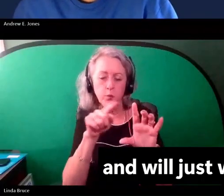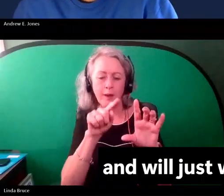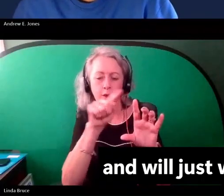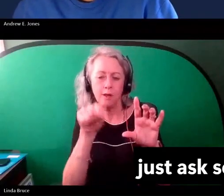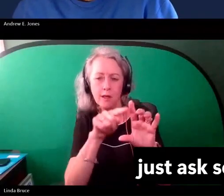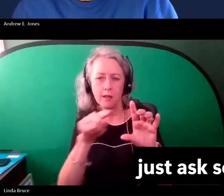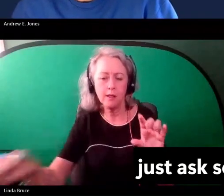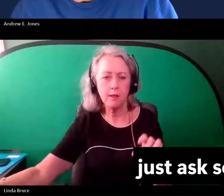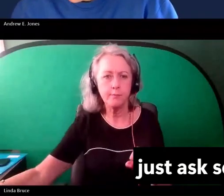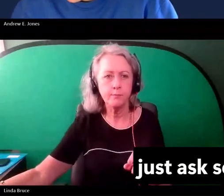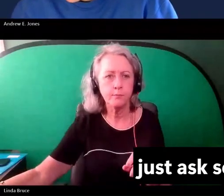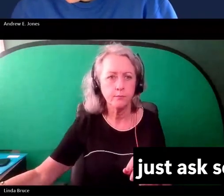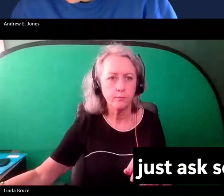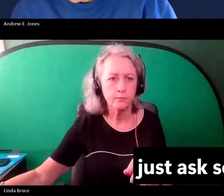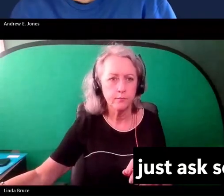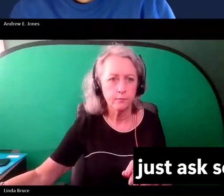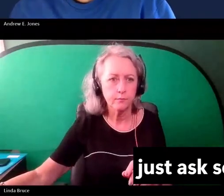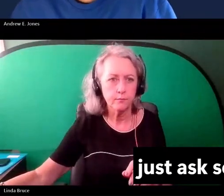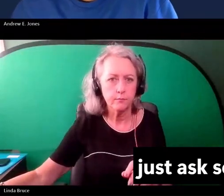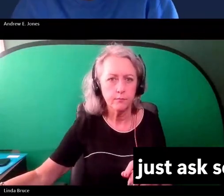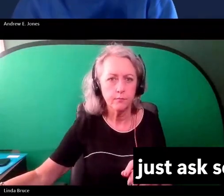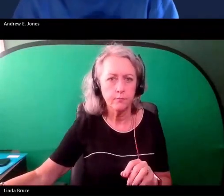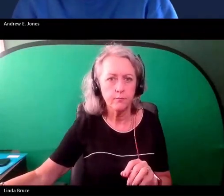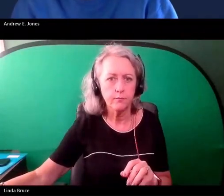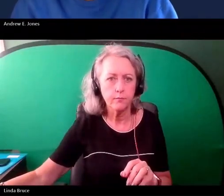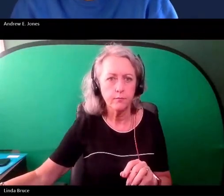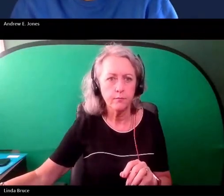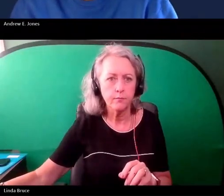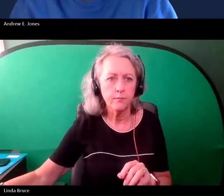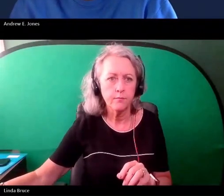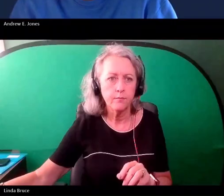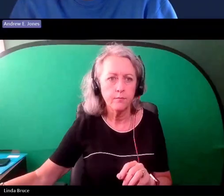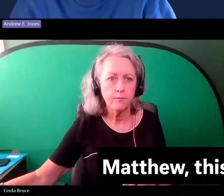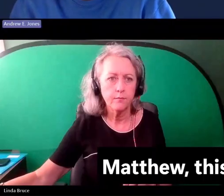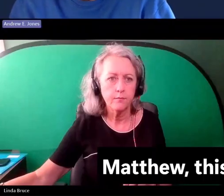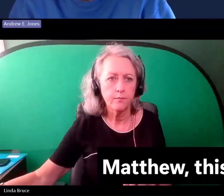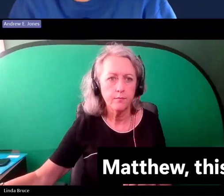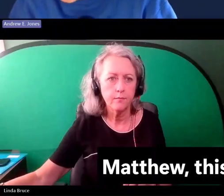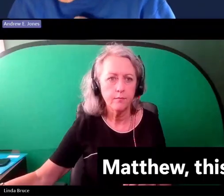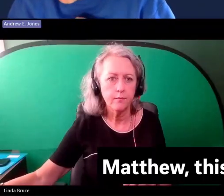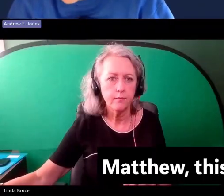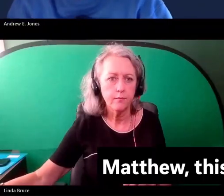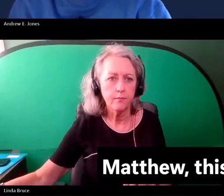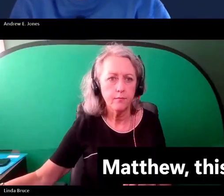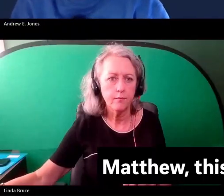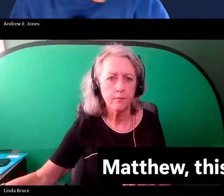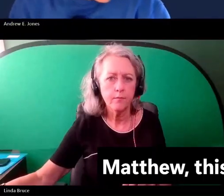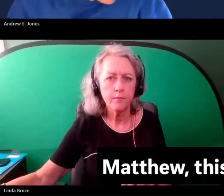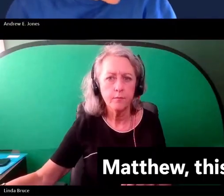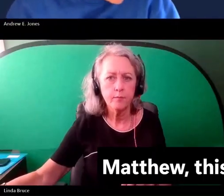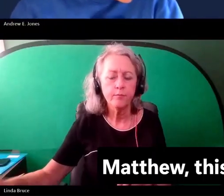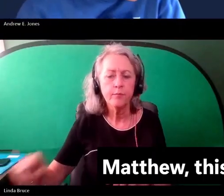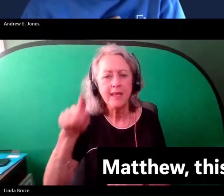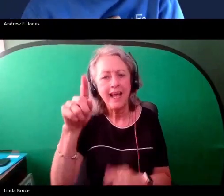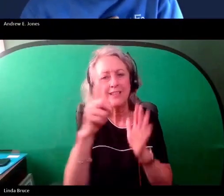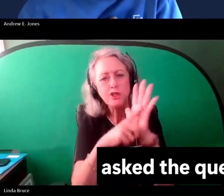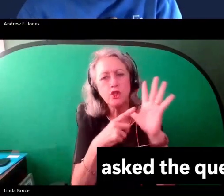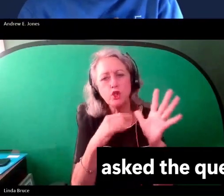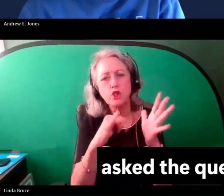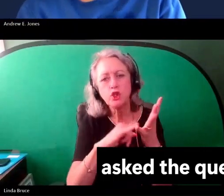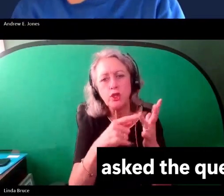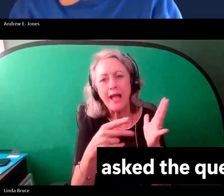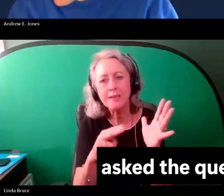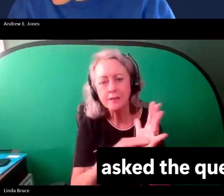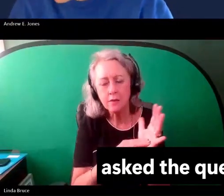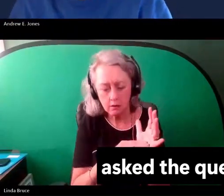Can I just ask something more there? Yep. Matthew, this is Jason, by the way, who asked